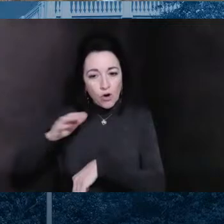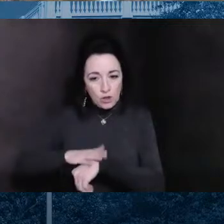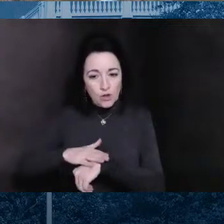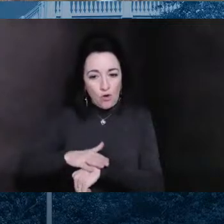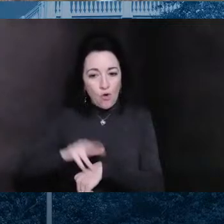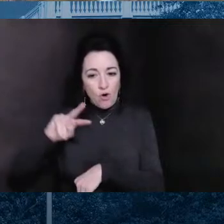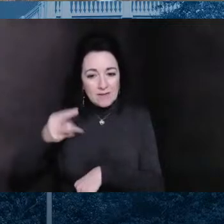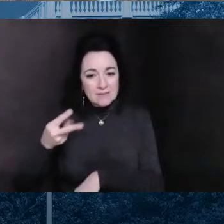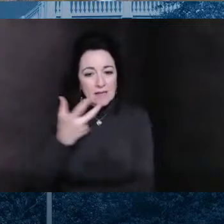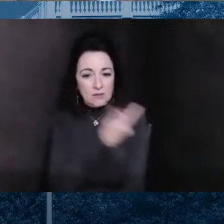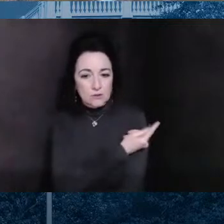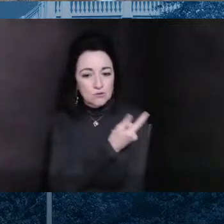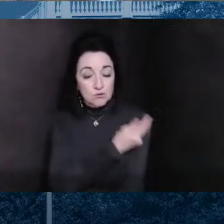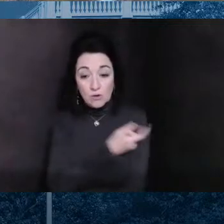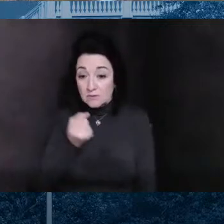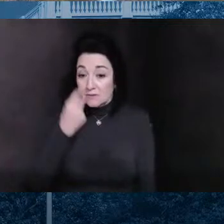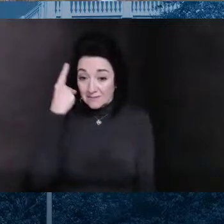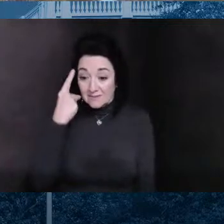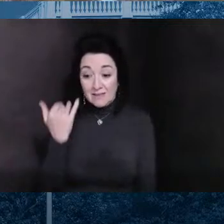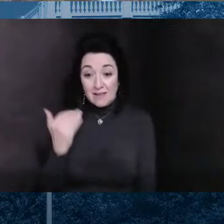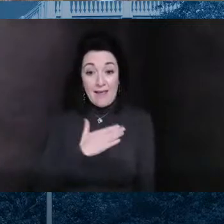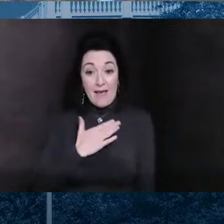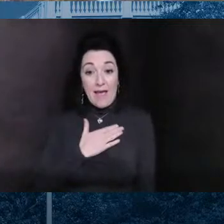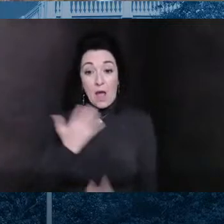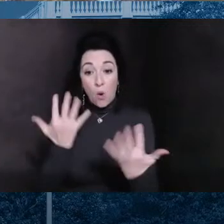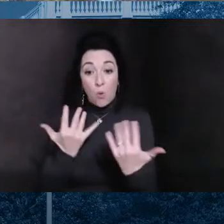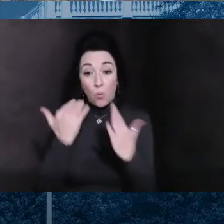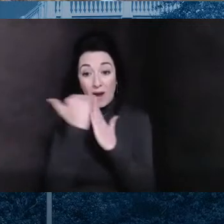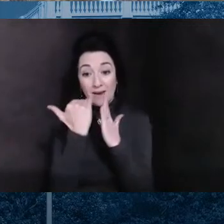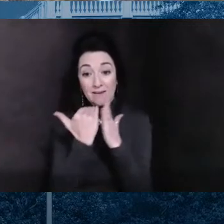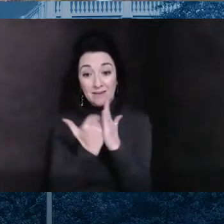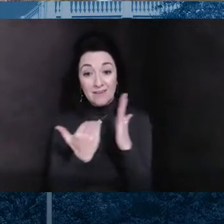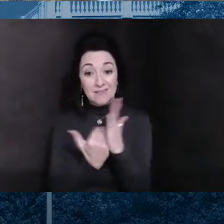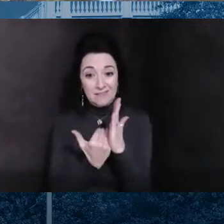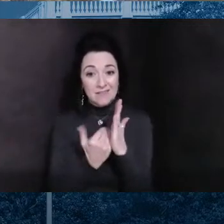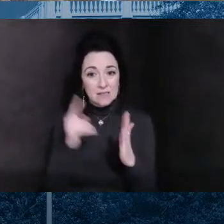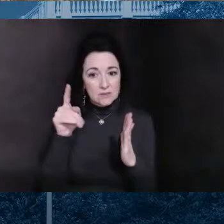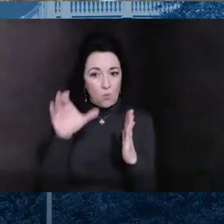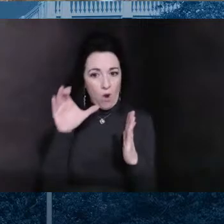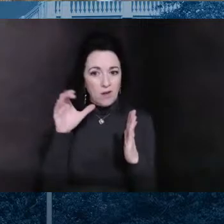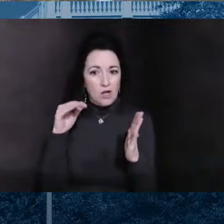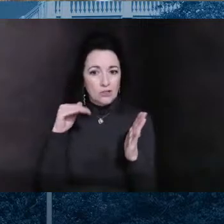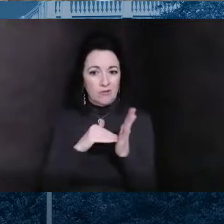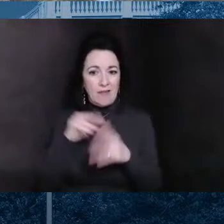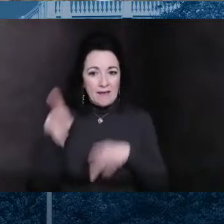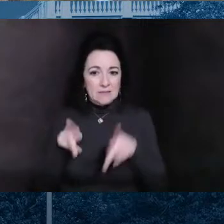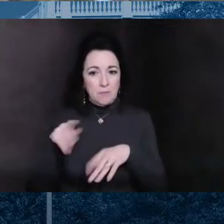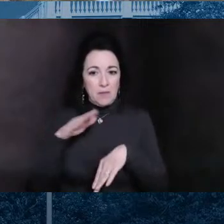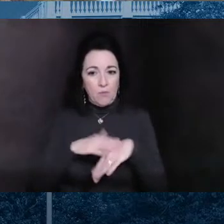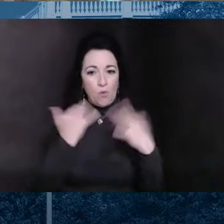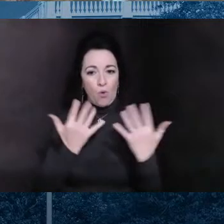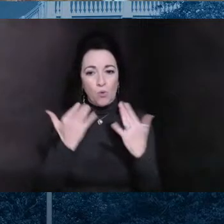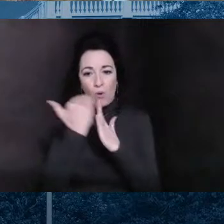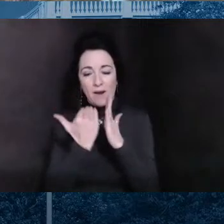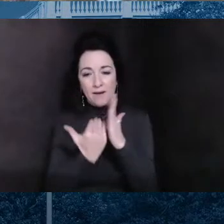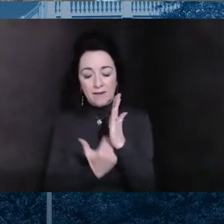over 100,000 seniors on it now, in a variety of ways. So AJ will talk more about the great work he and his team are doing with